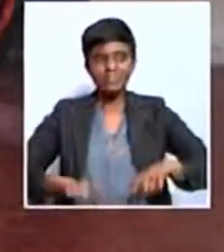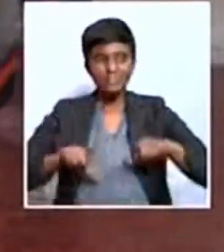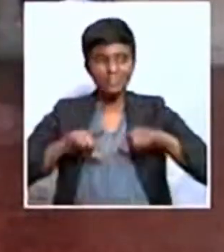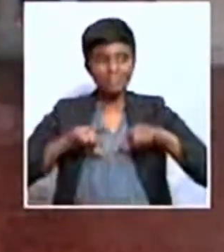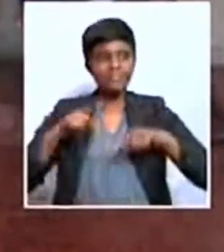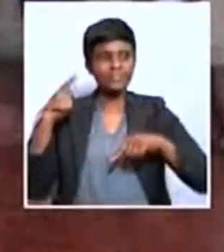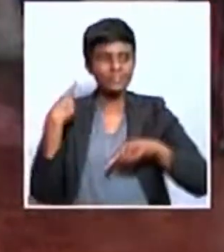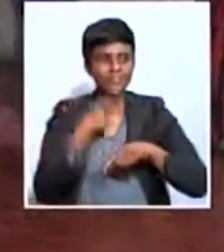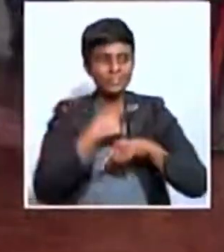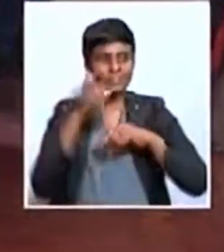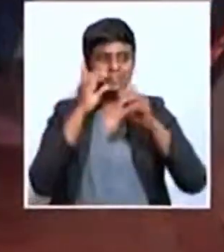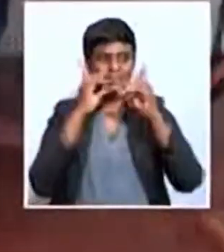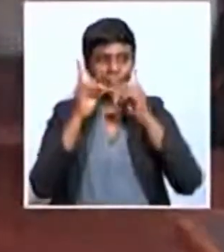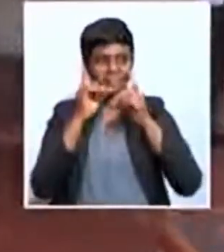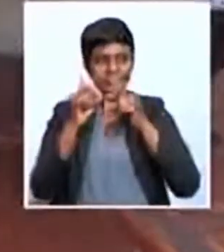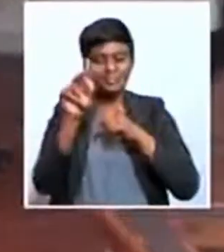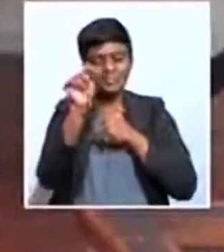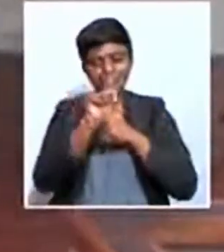12 September